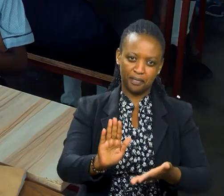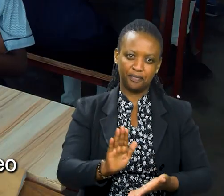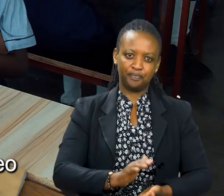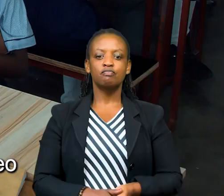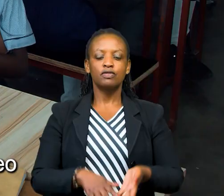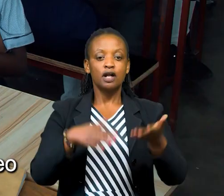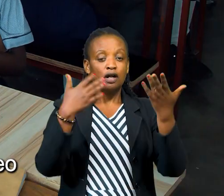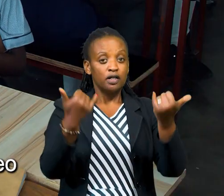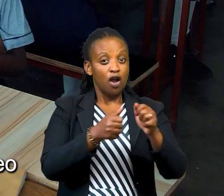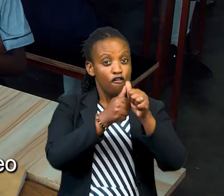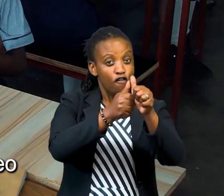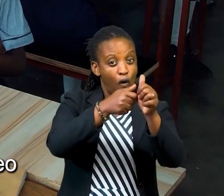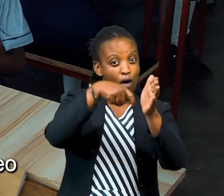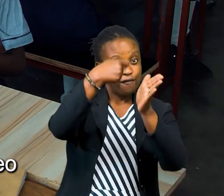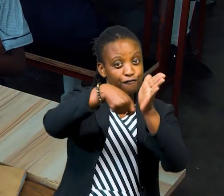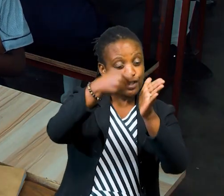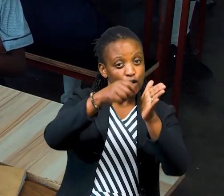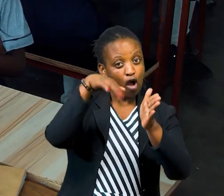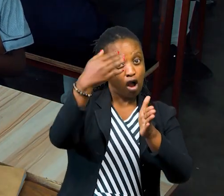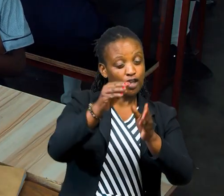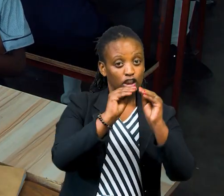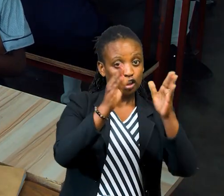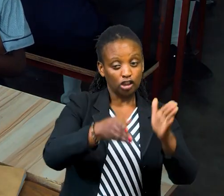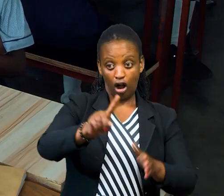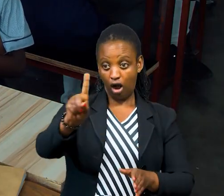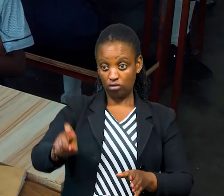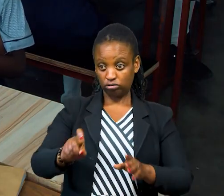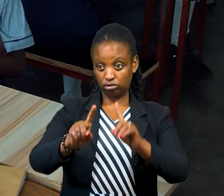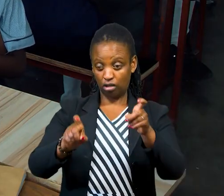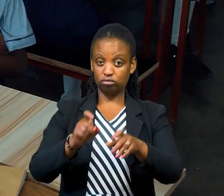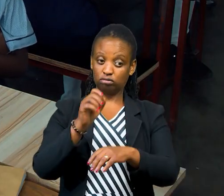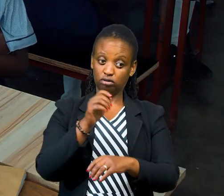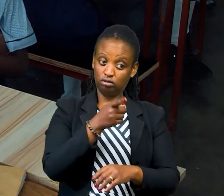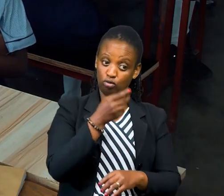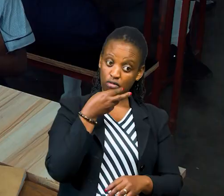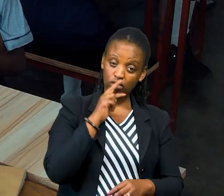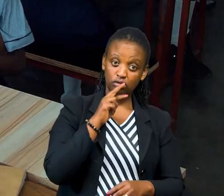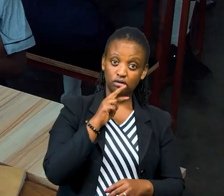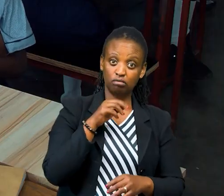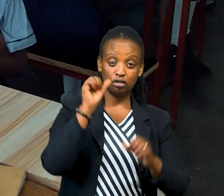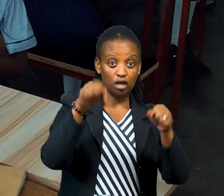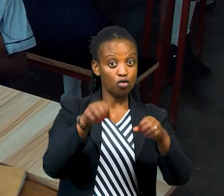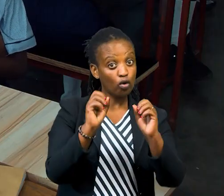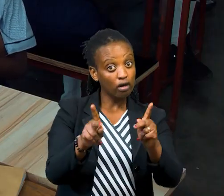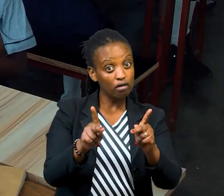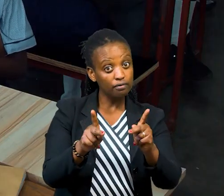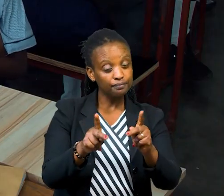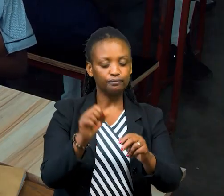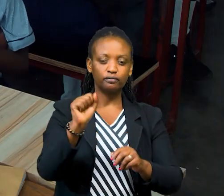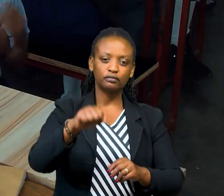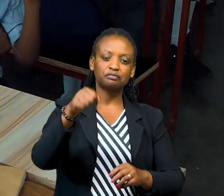learn. Class, you're going to follow this video, then later the teacher is going to ask you the questions. And you are able to answer,